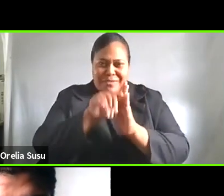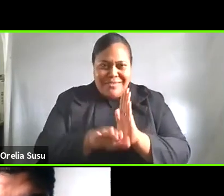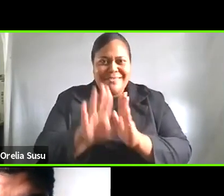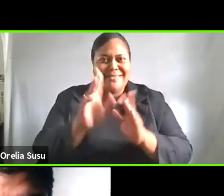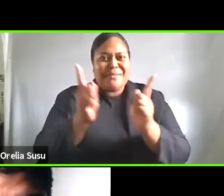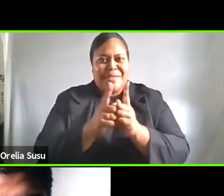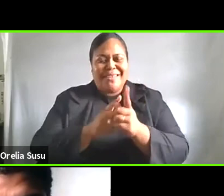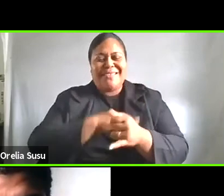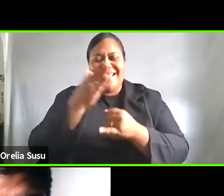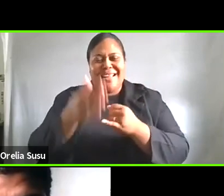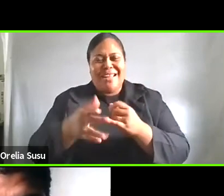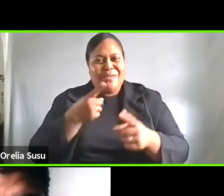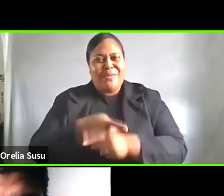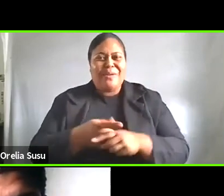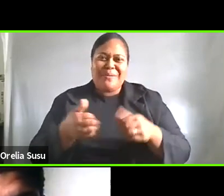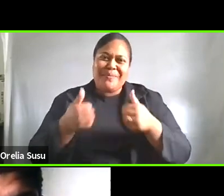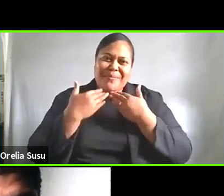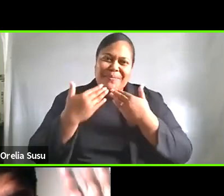Thanks. Naka.